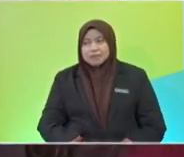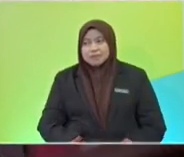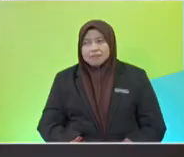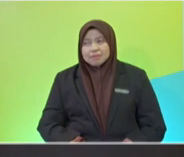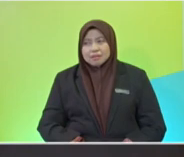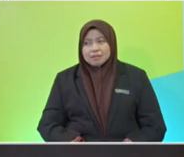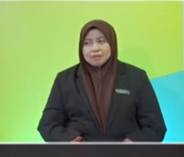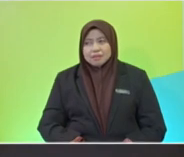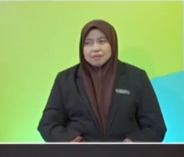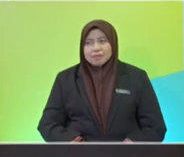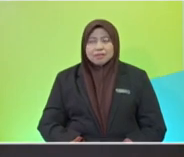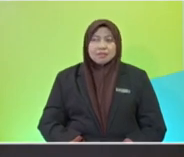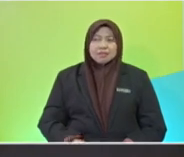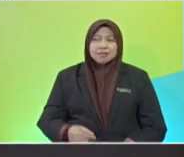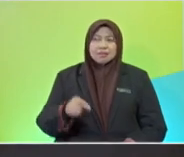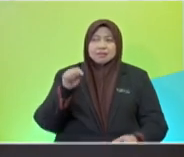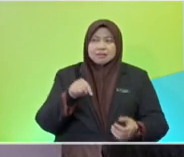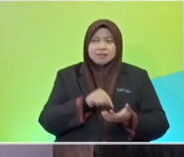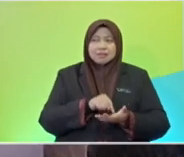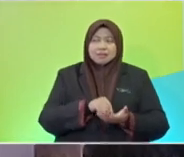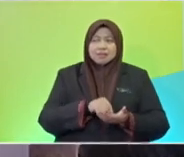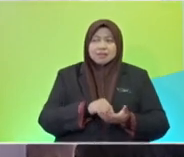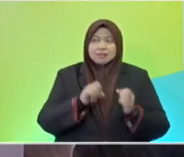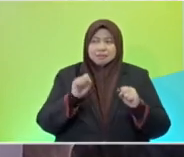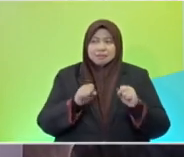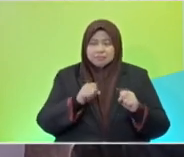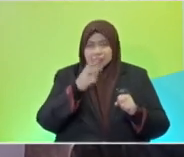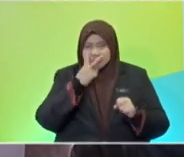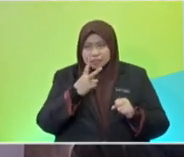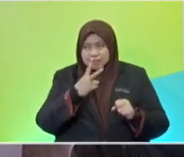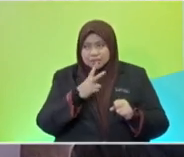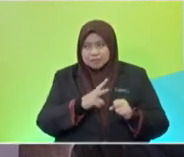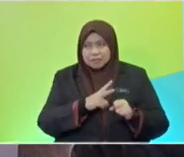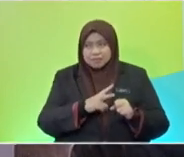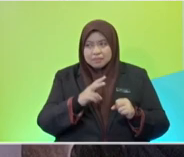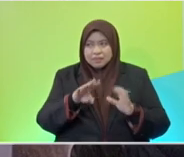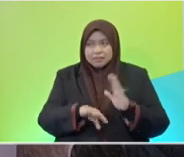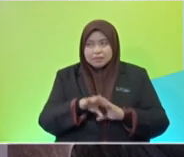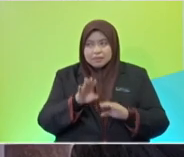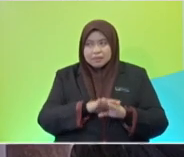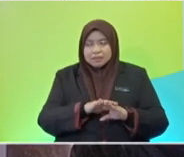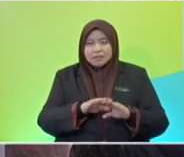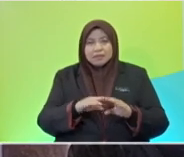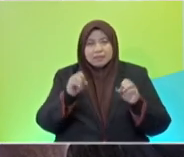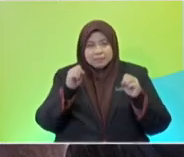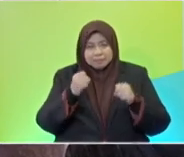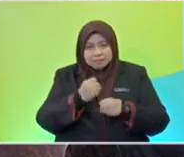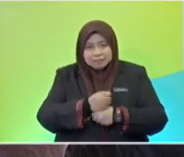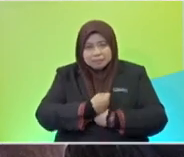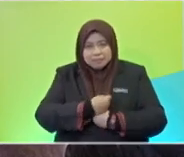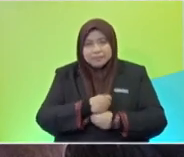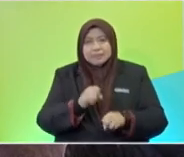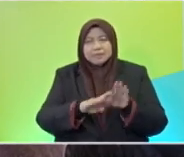difference? Okay, so this one here. You can this see. Is tracing this is paper. Not, so you not can very see. Clear. You can see the shape of my hands. You can't see